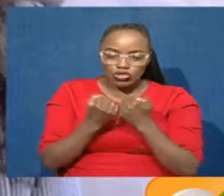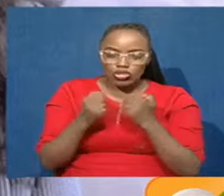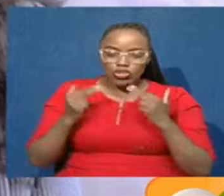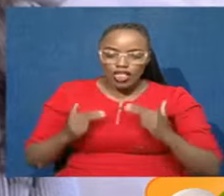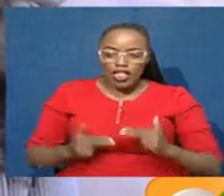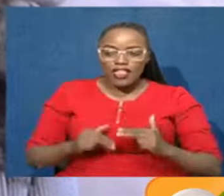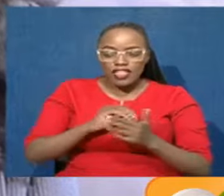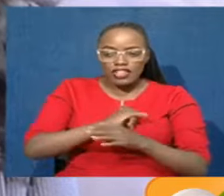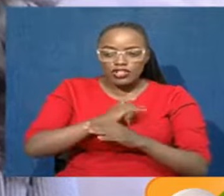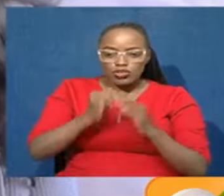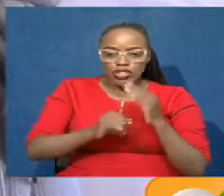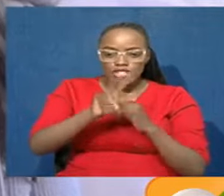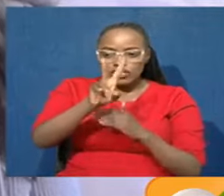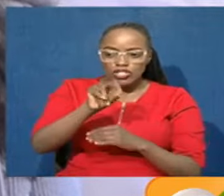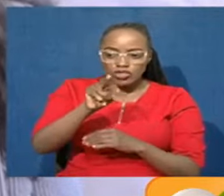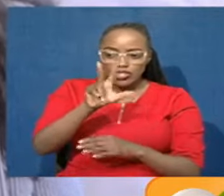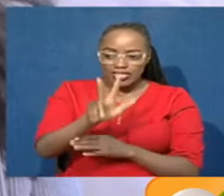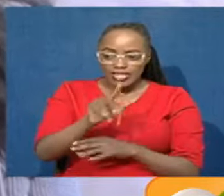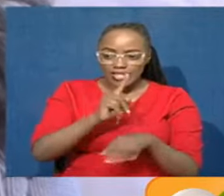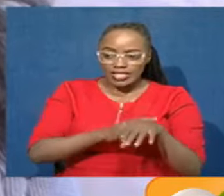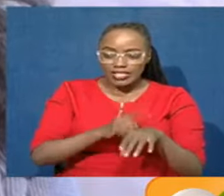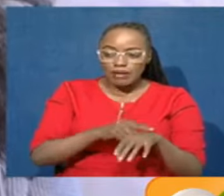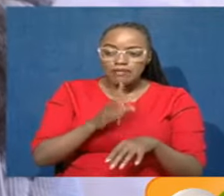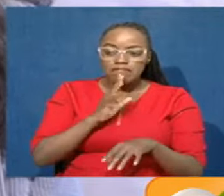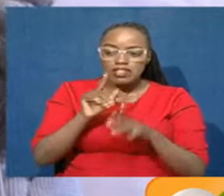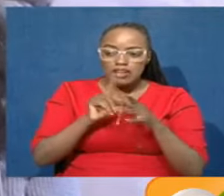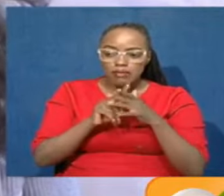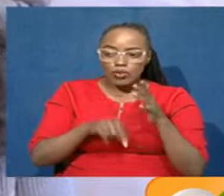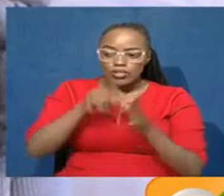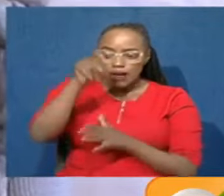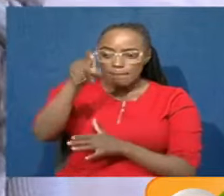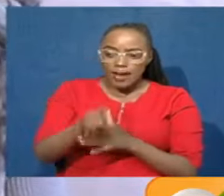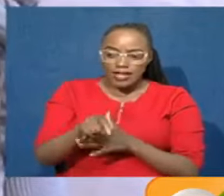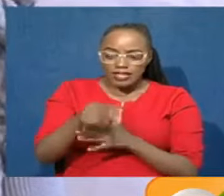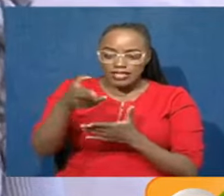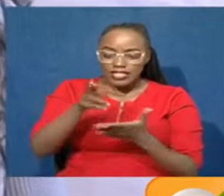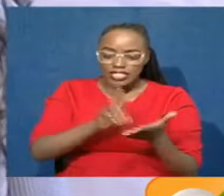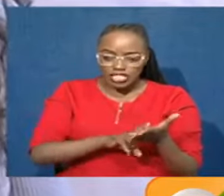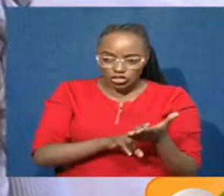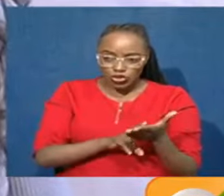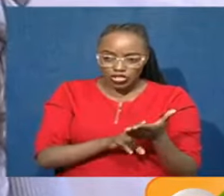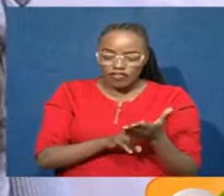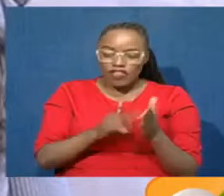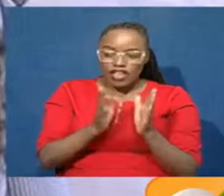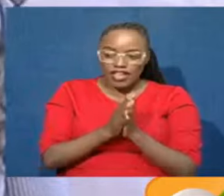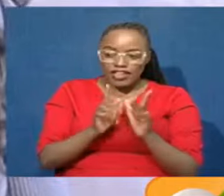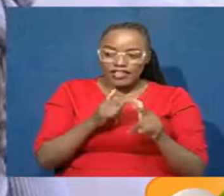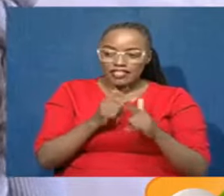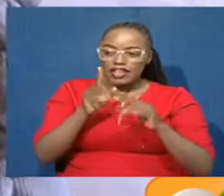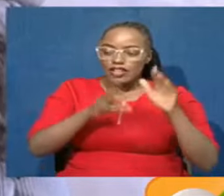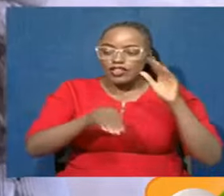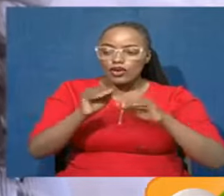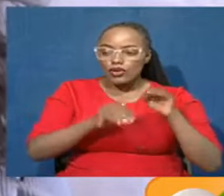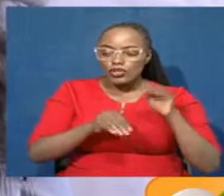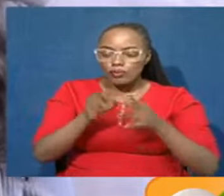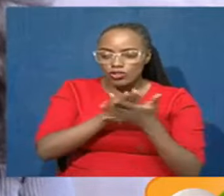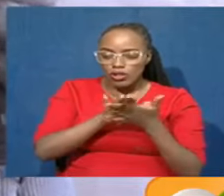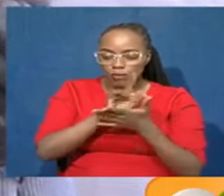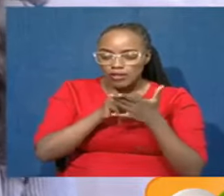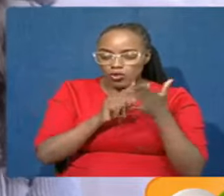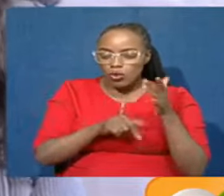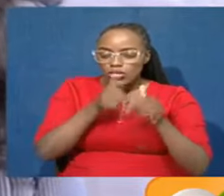Insurance Fund of 2023, we're now talking about mandatory registration and then contributions based on